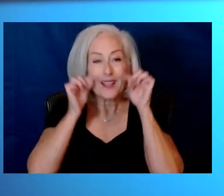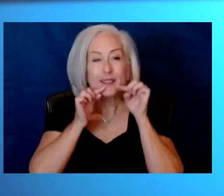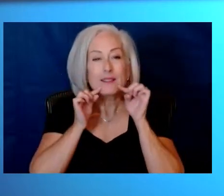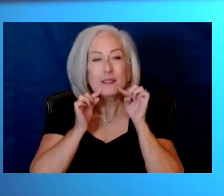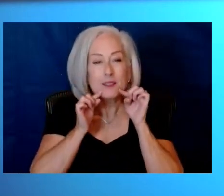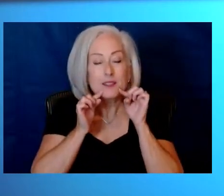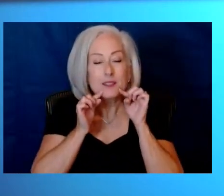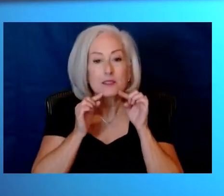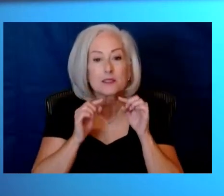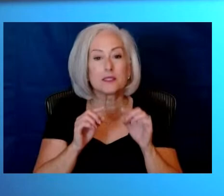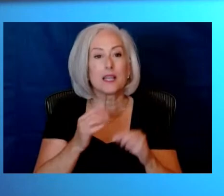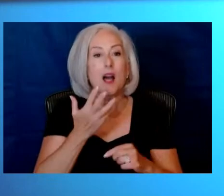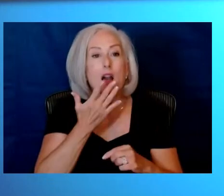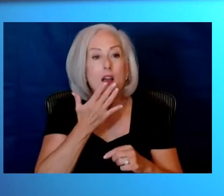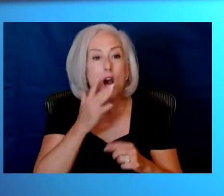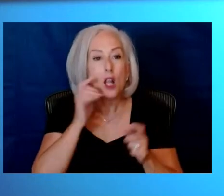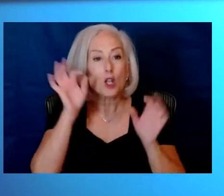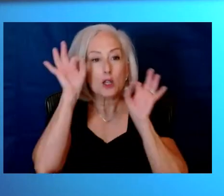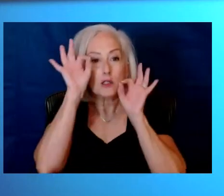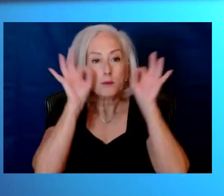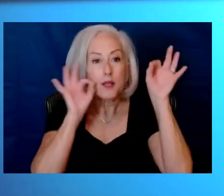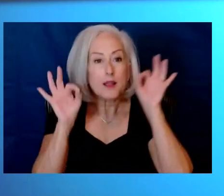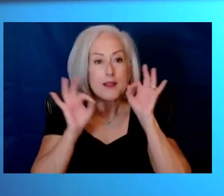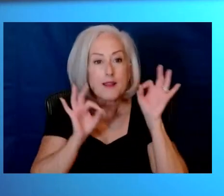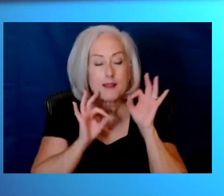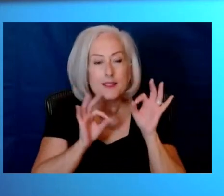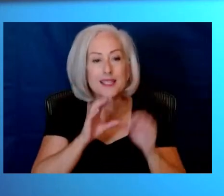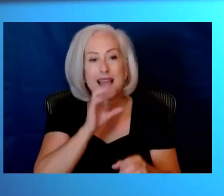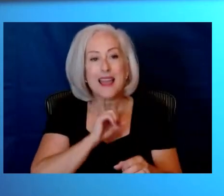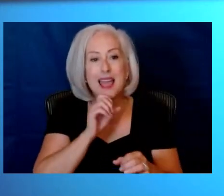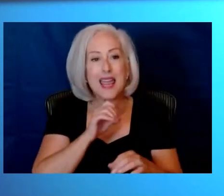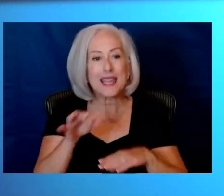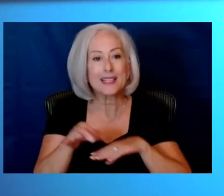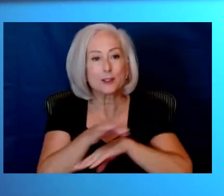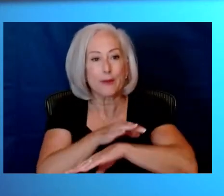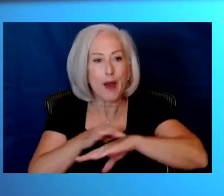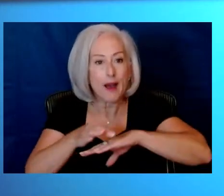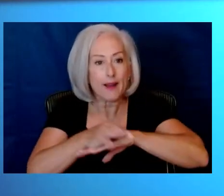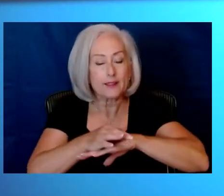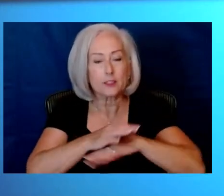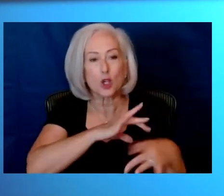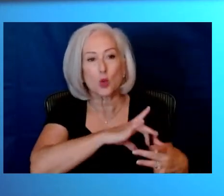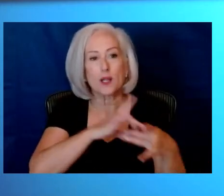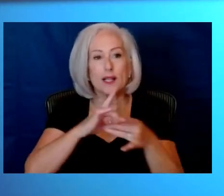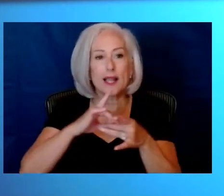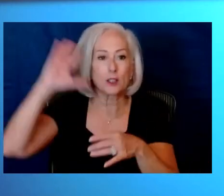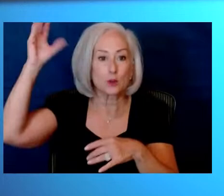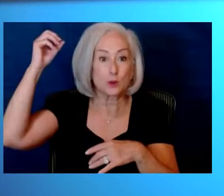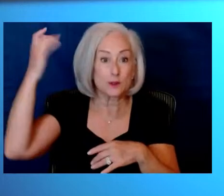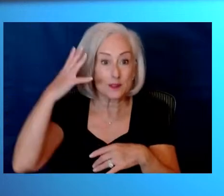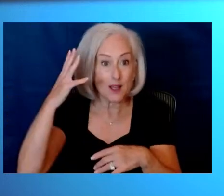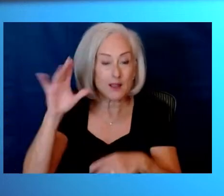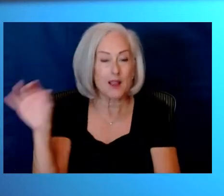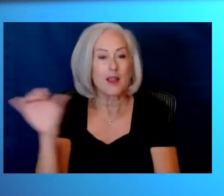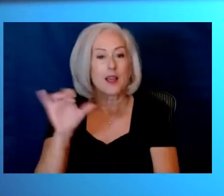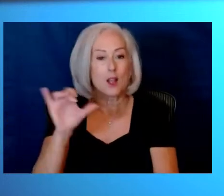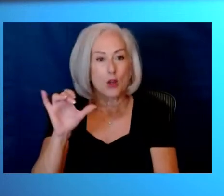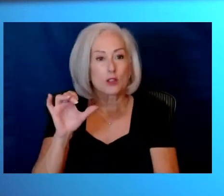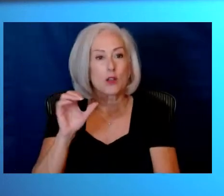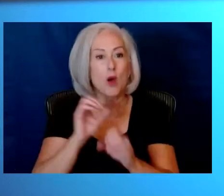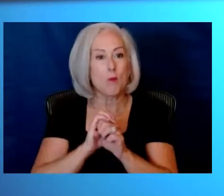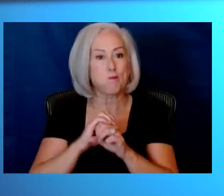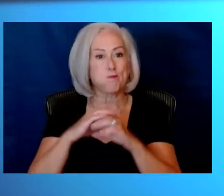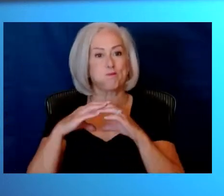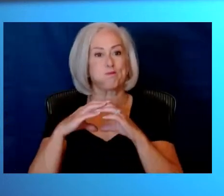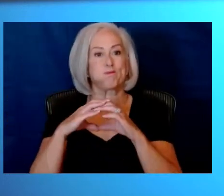dyschromia, brown spot, age spots, all are related to that, as well as some of the inflammatory conditions, including visible